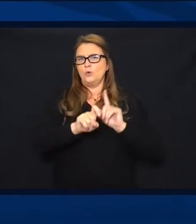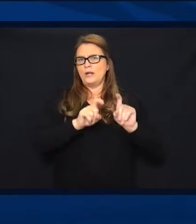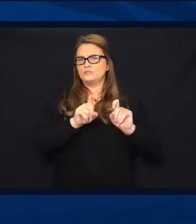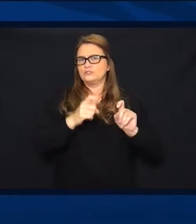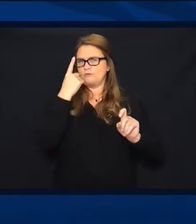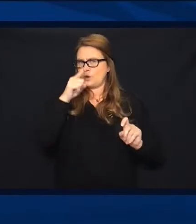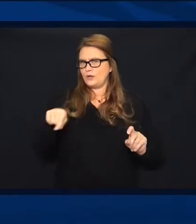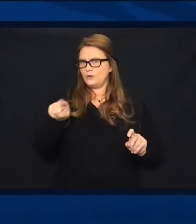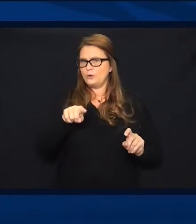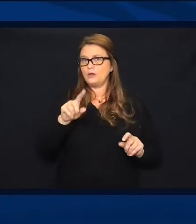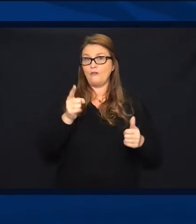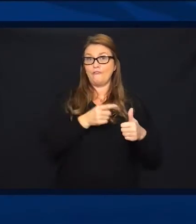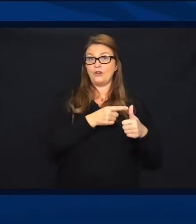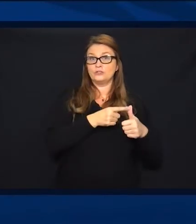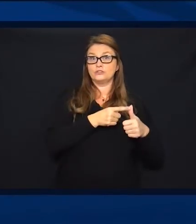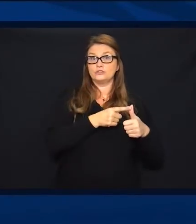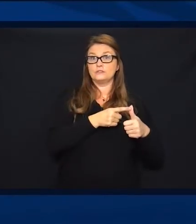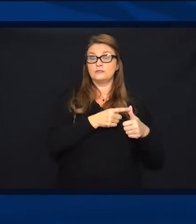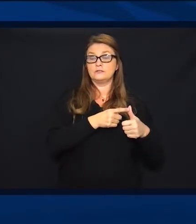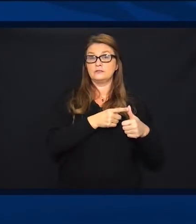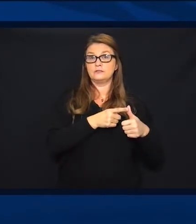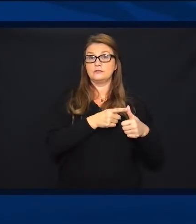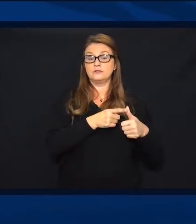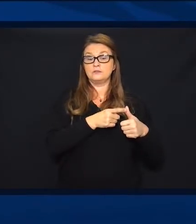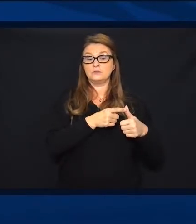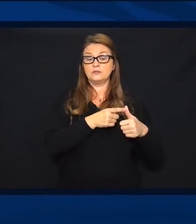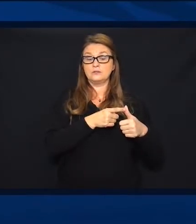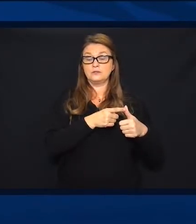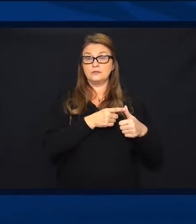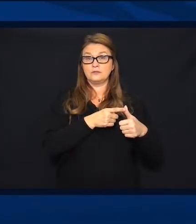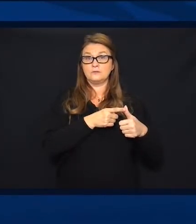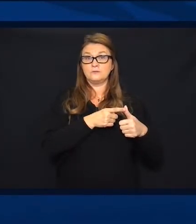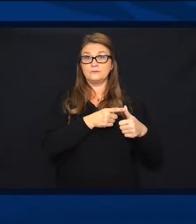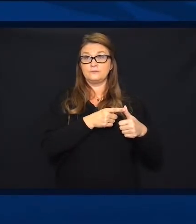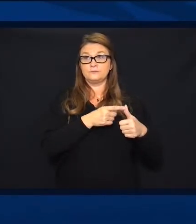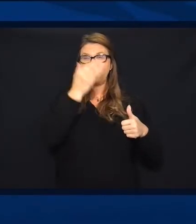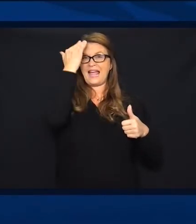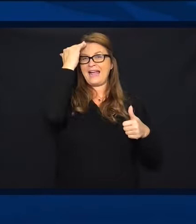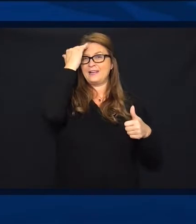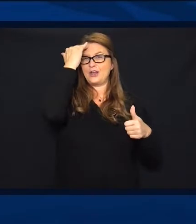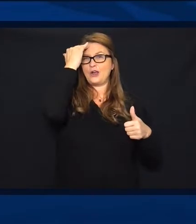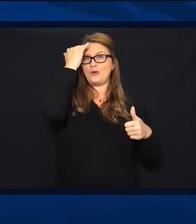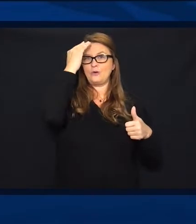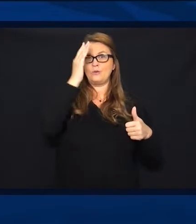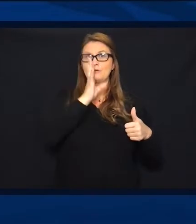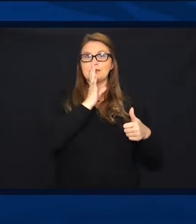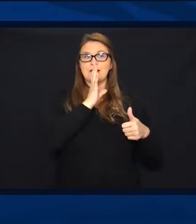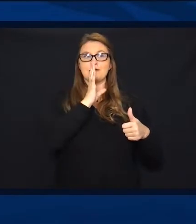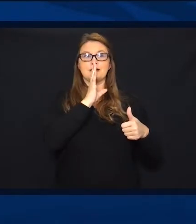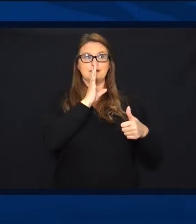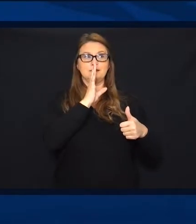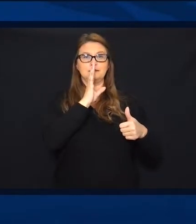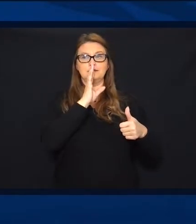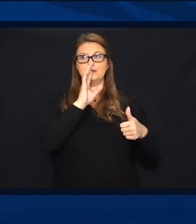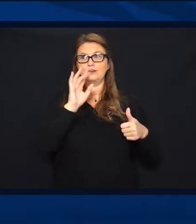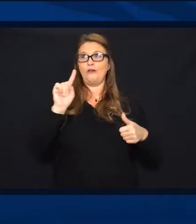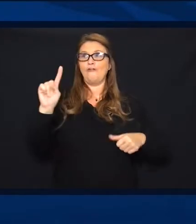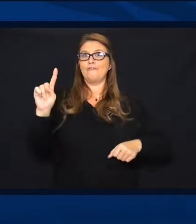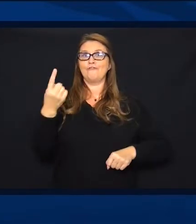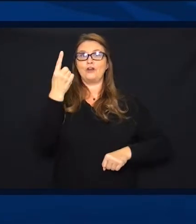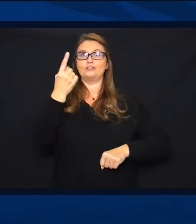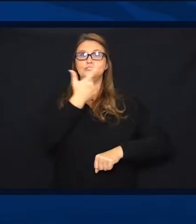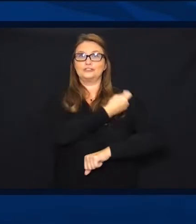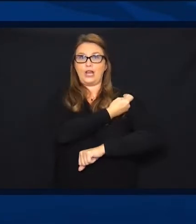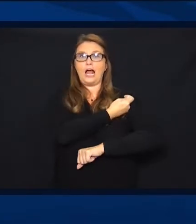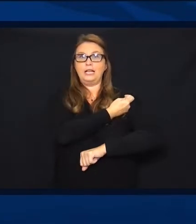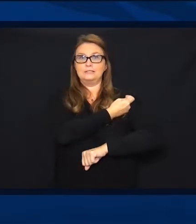may. The first one would be, I know that we're emphasizing first shots that people are getting. The